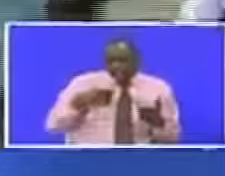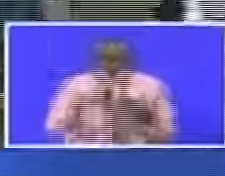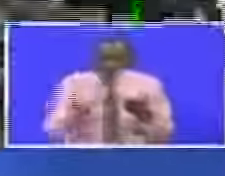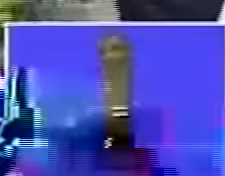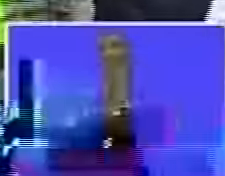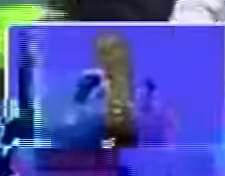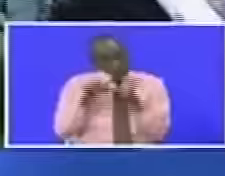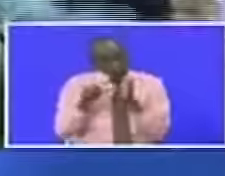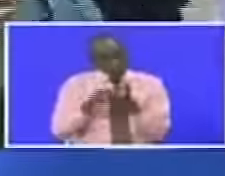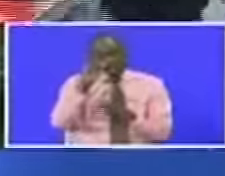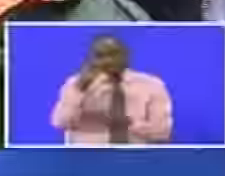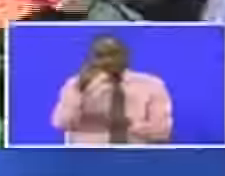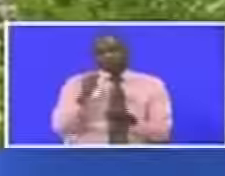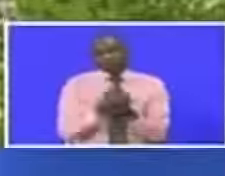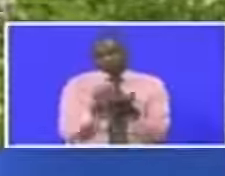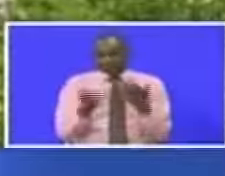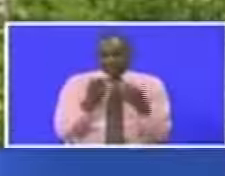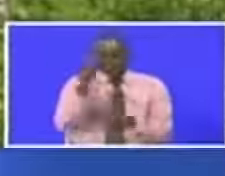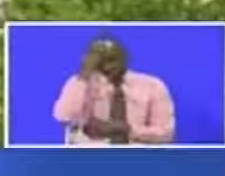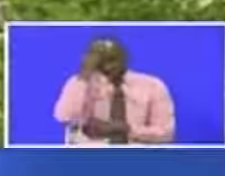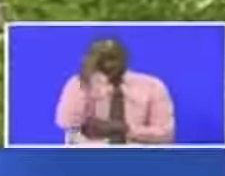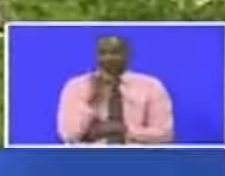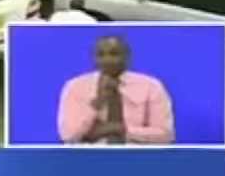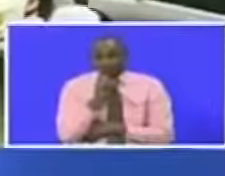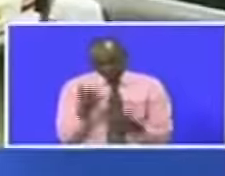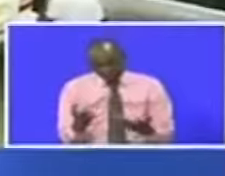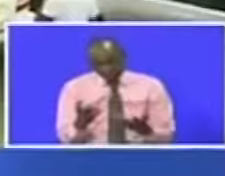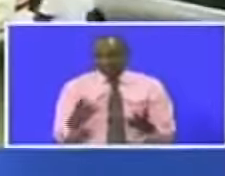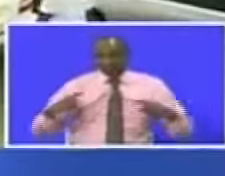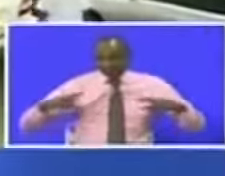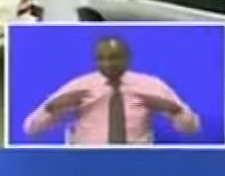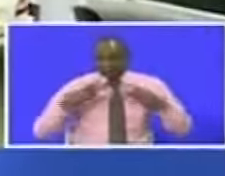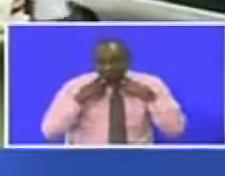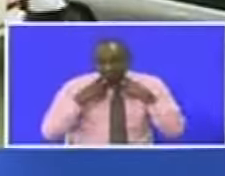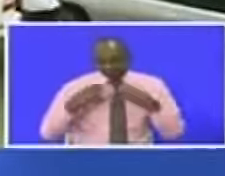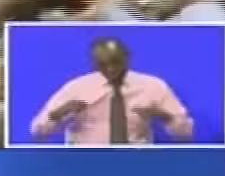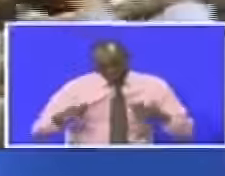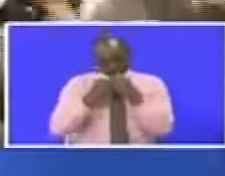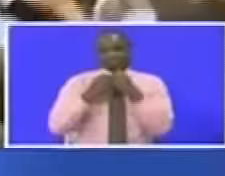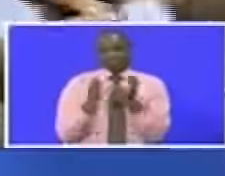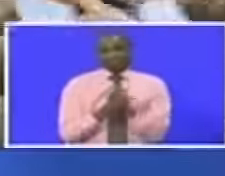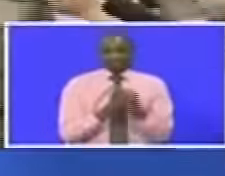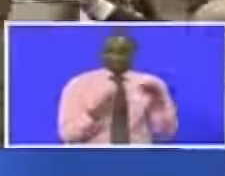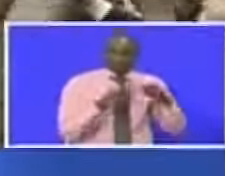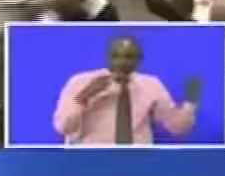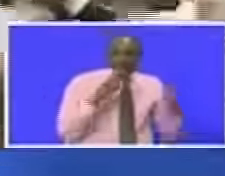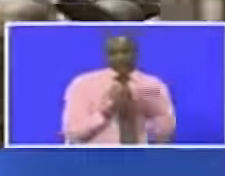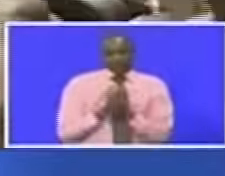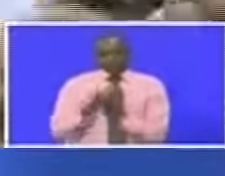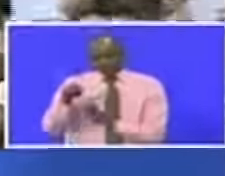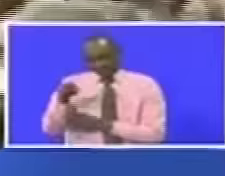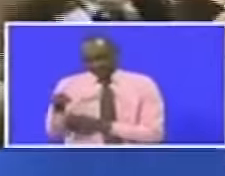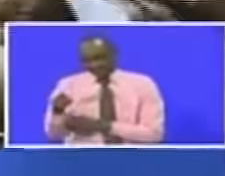storm at the IEBC offices on Monday, the standoff continued between the Jubilee coalition and the court